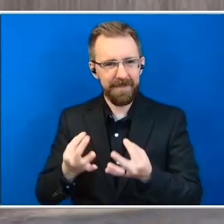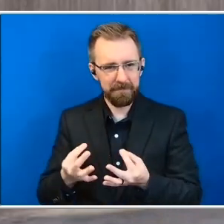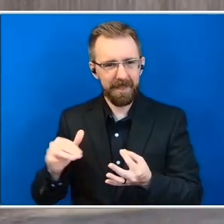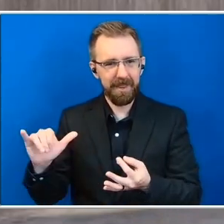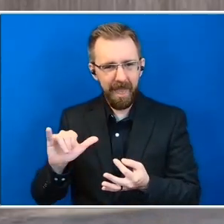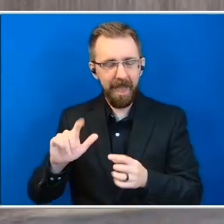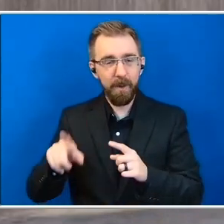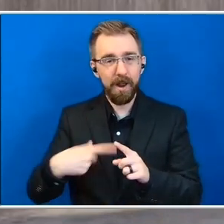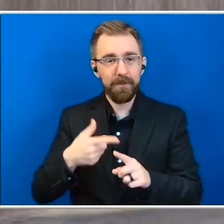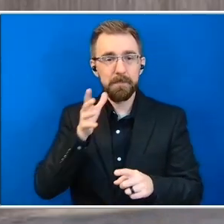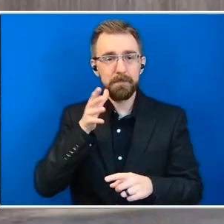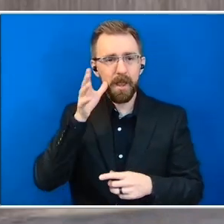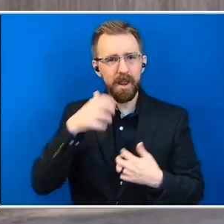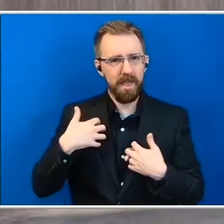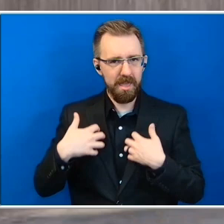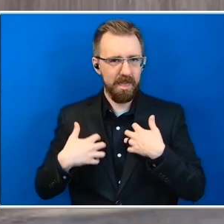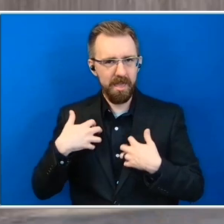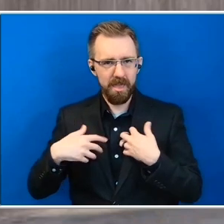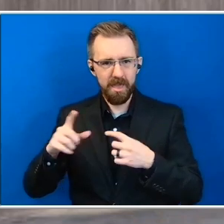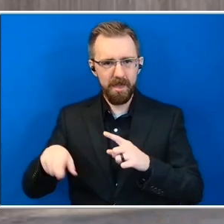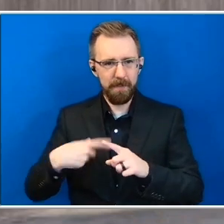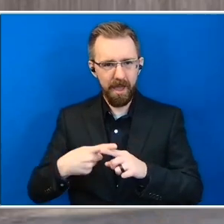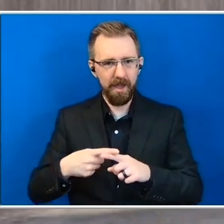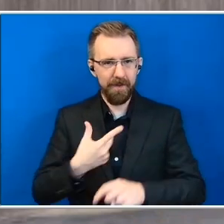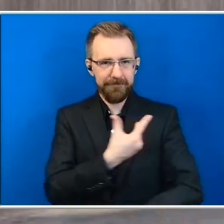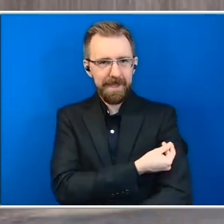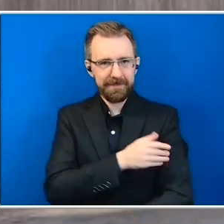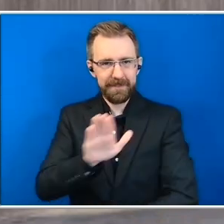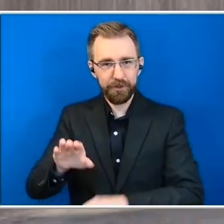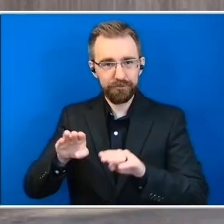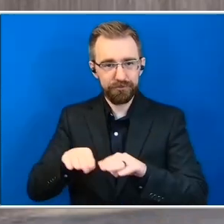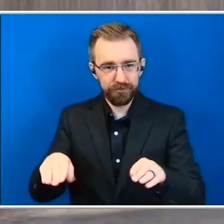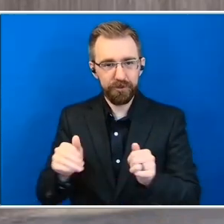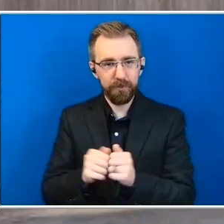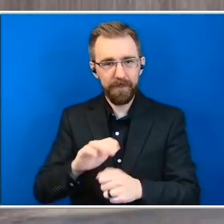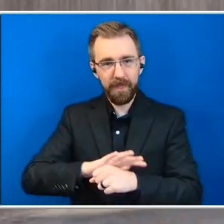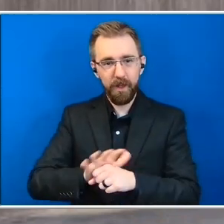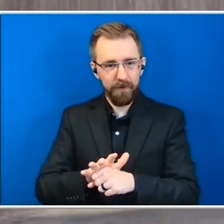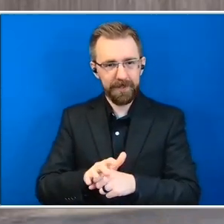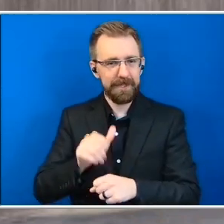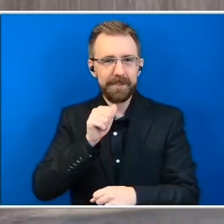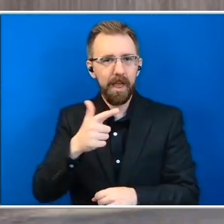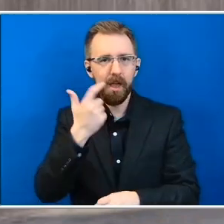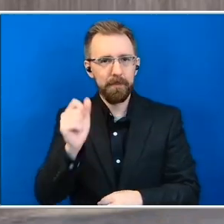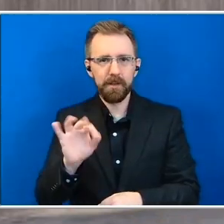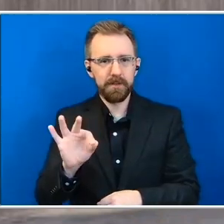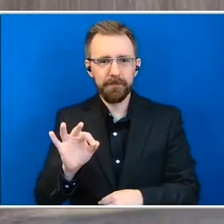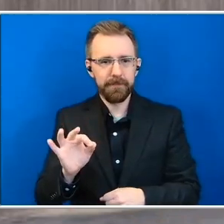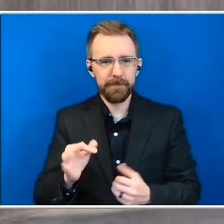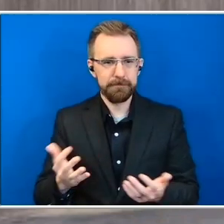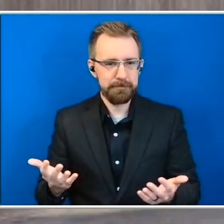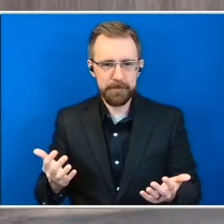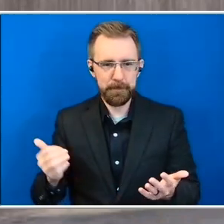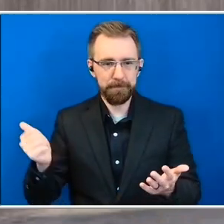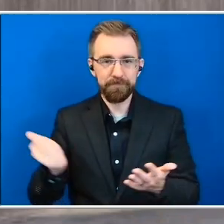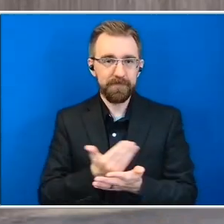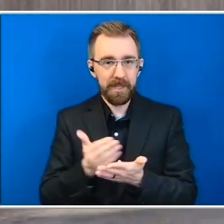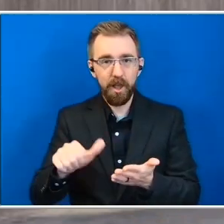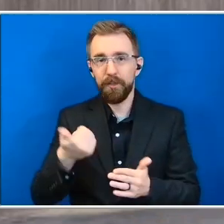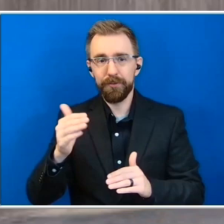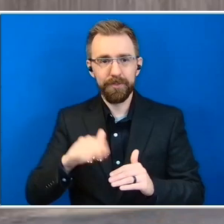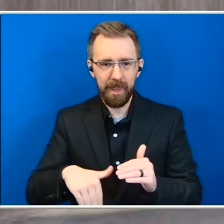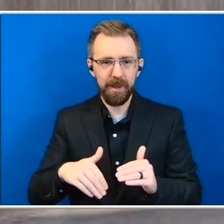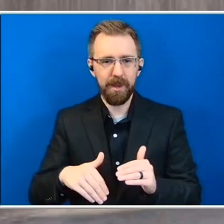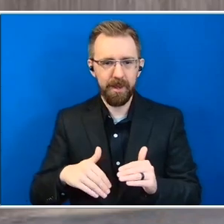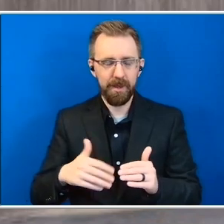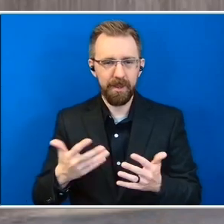parents are hesitant of vaccinating their children with COVID vaccine, is not because of anything else, but out of